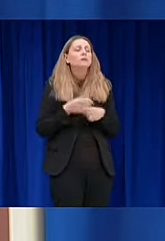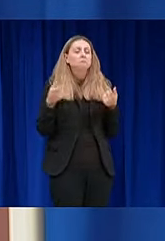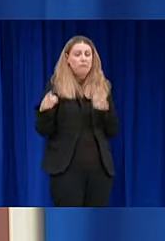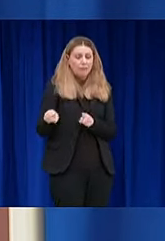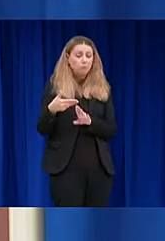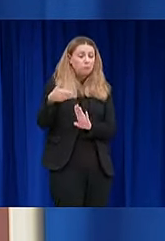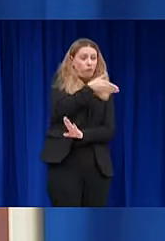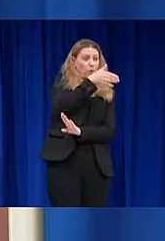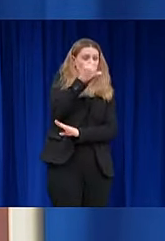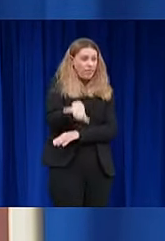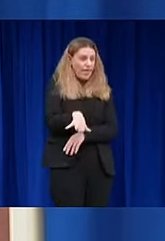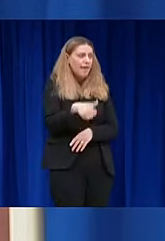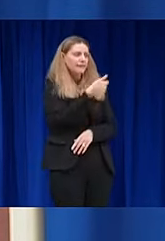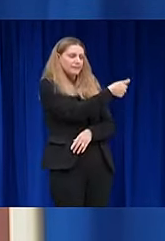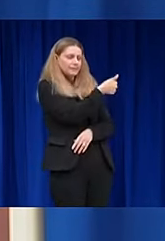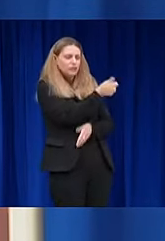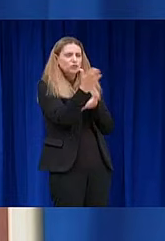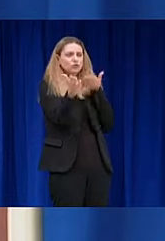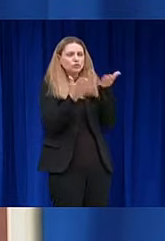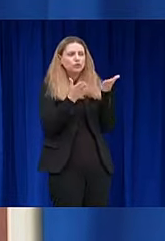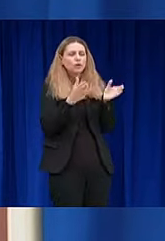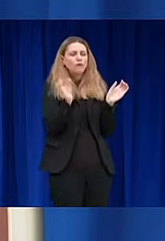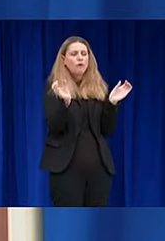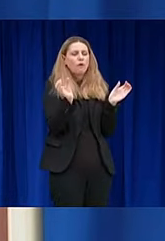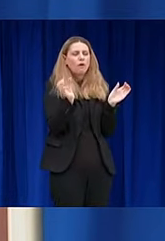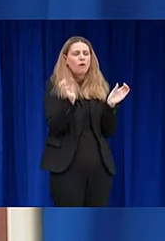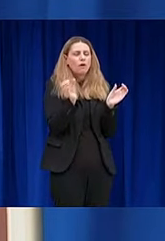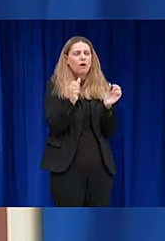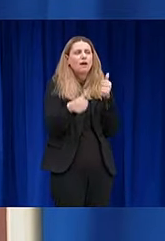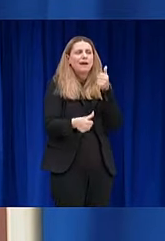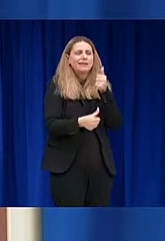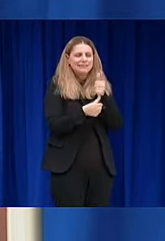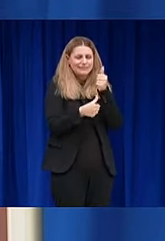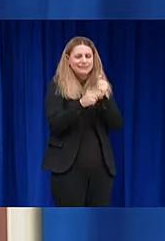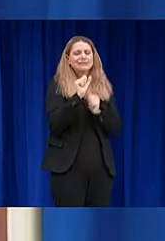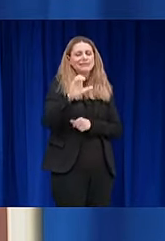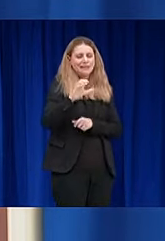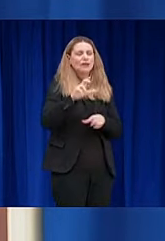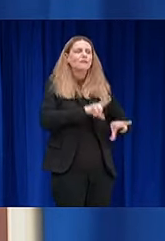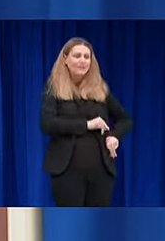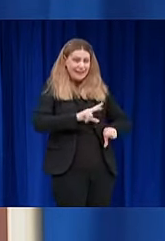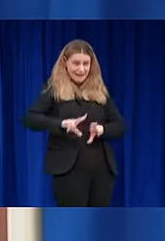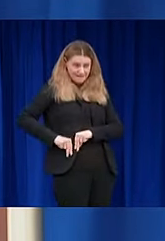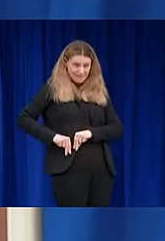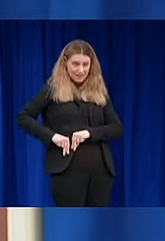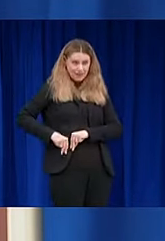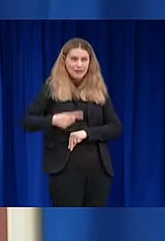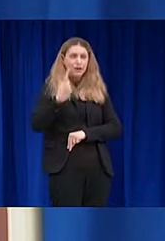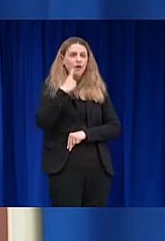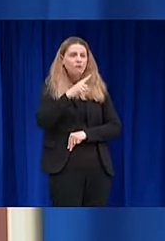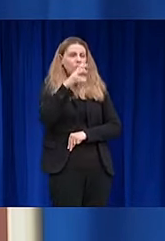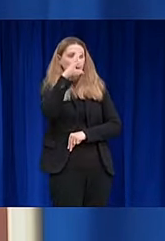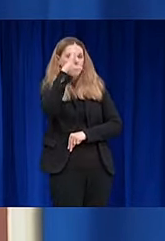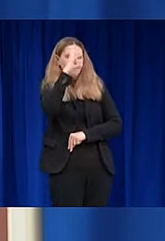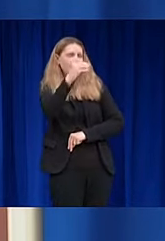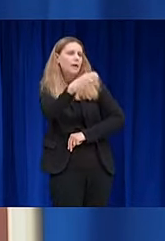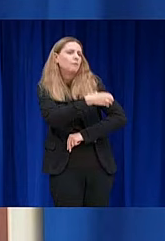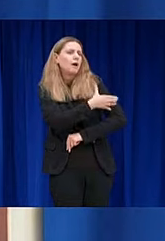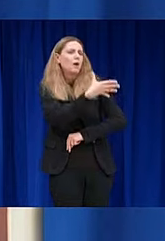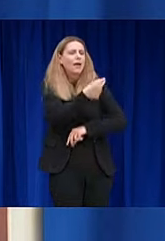this, Mr. Vazirani served within the Office of the Assistant Secretary of the Navy for Manpower and Reserve